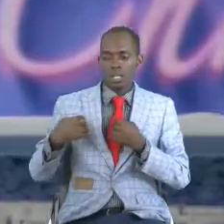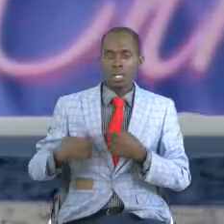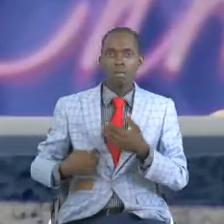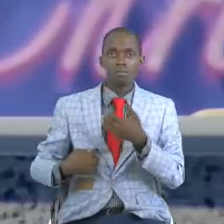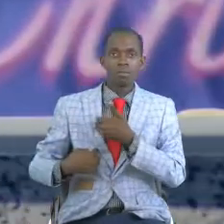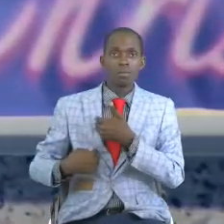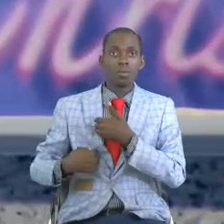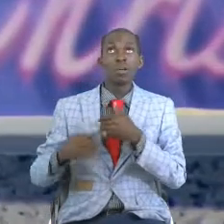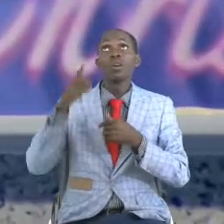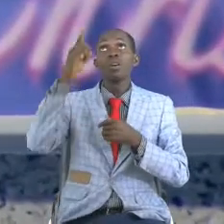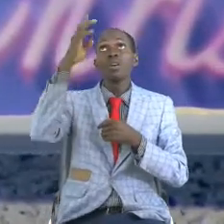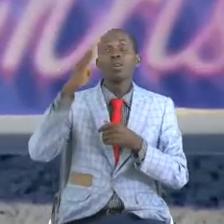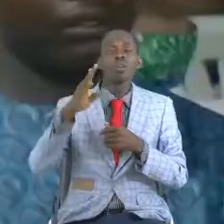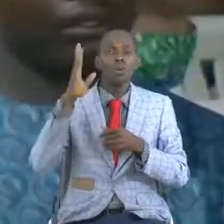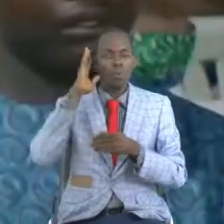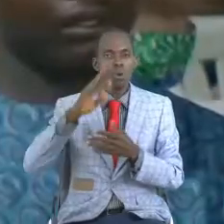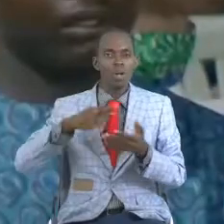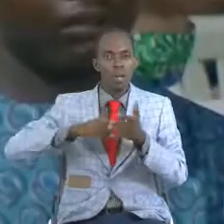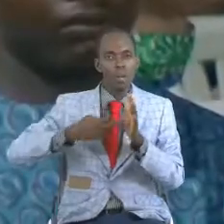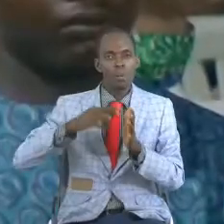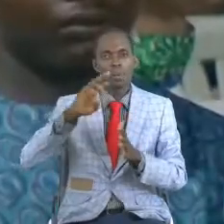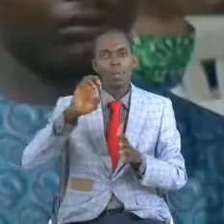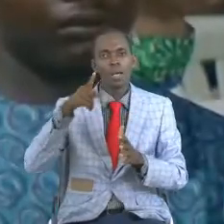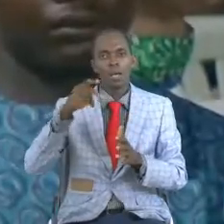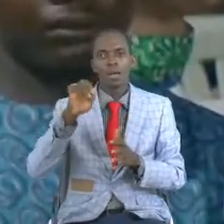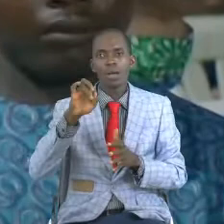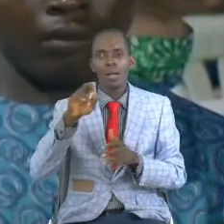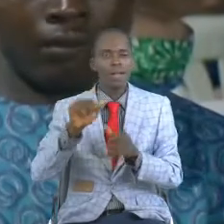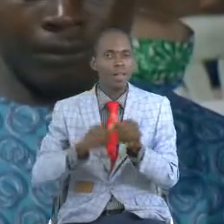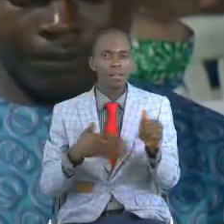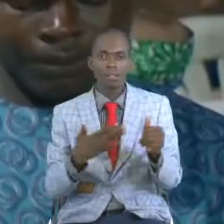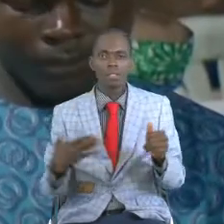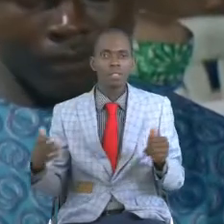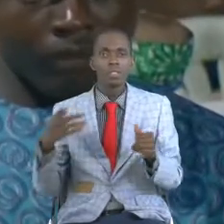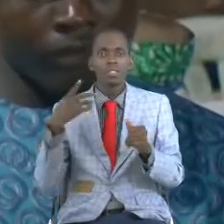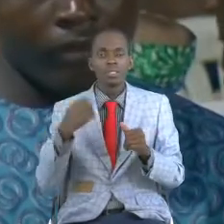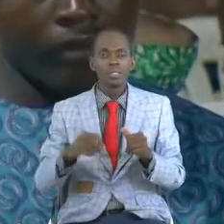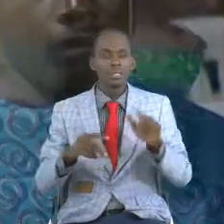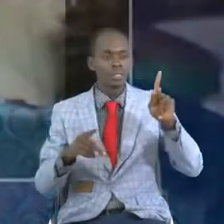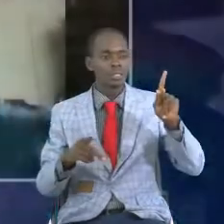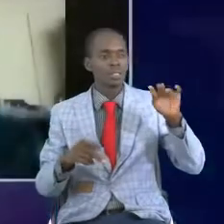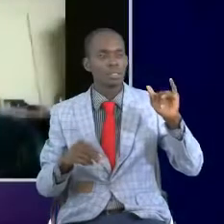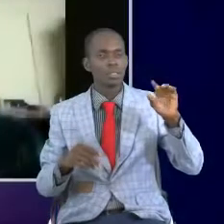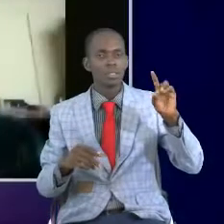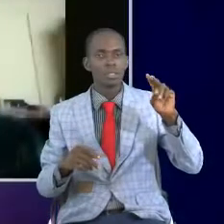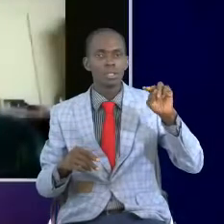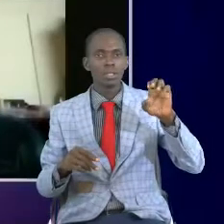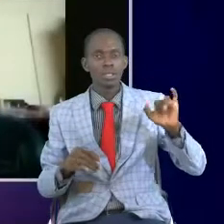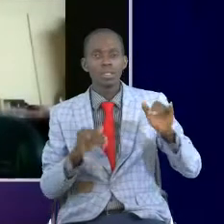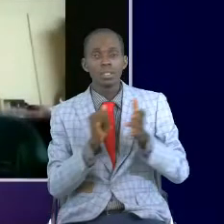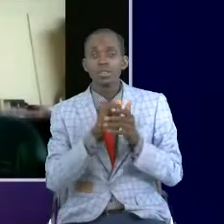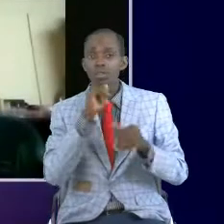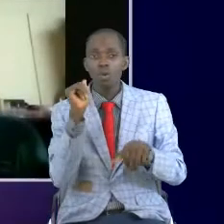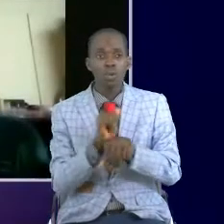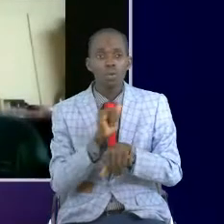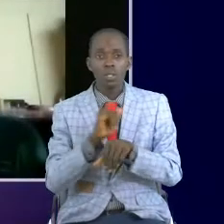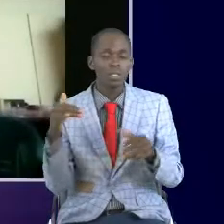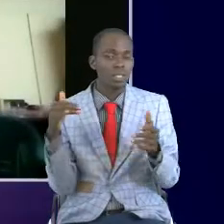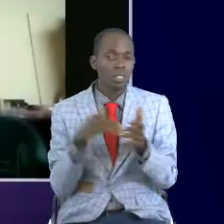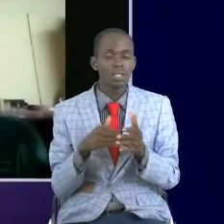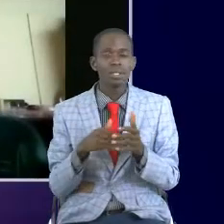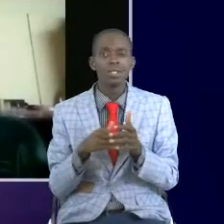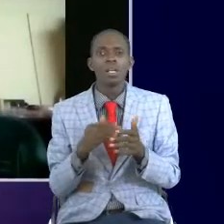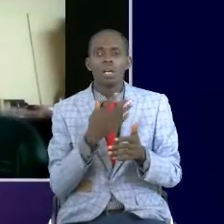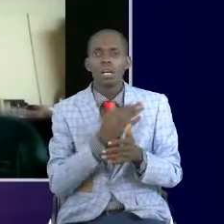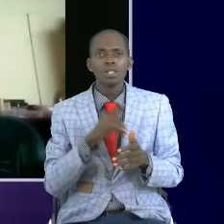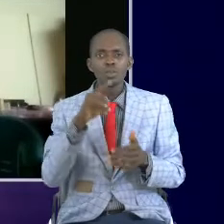will repair everything. The kidneys that are not functioning anymore very well, and you have to